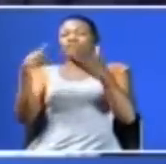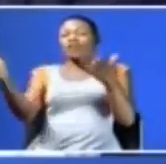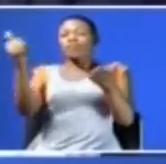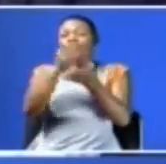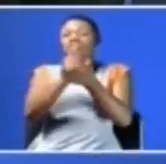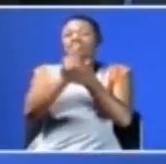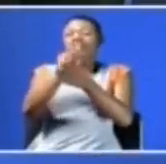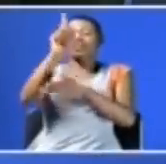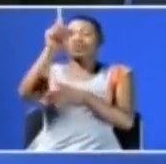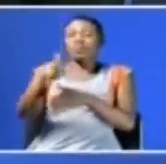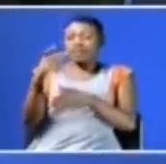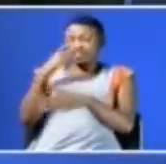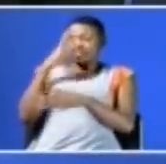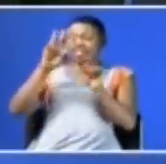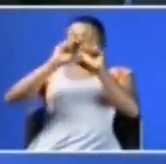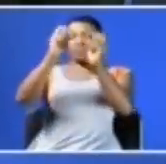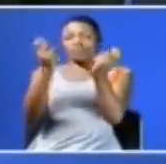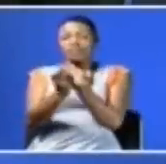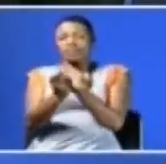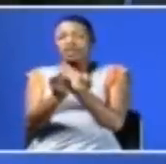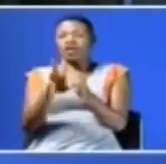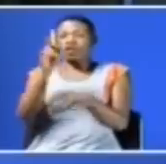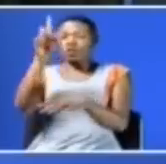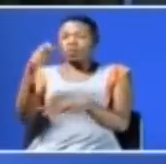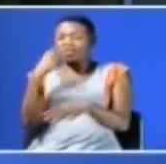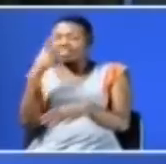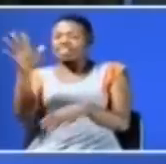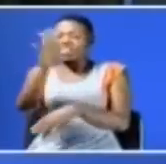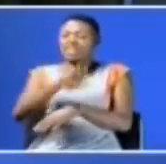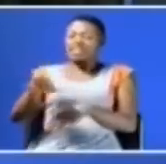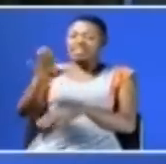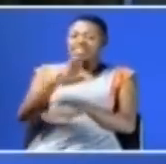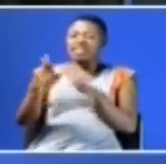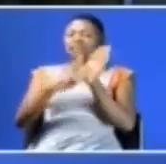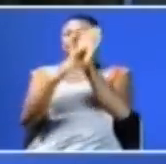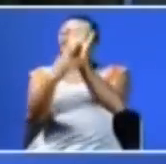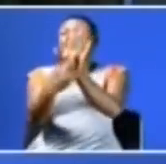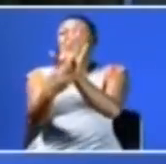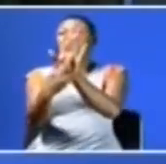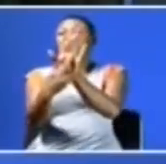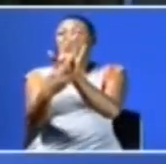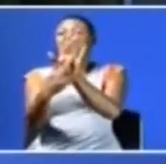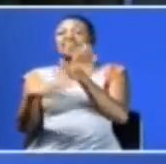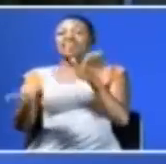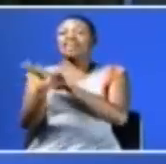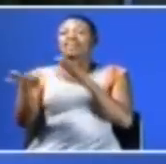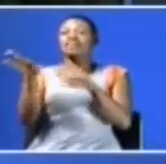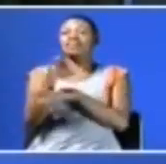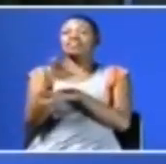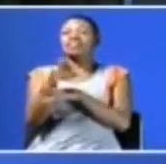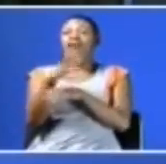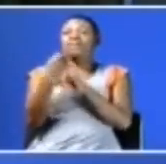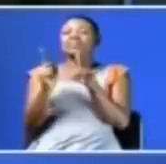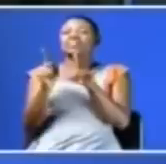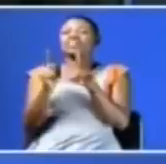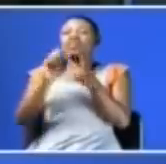take into account ethnicity, you must take into account regional representation, you must take into account all those factors. But you don't need